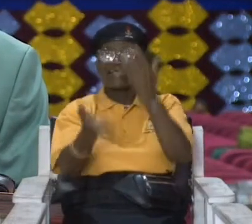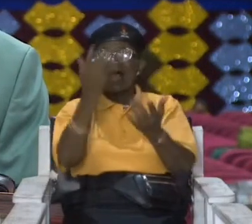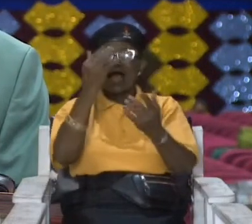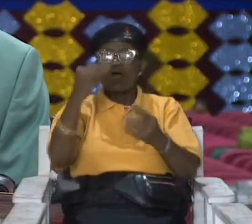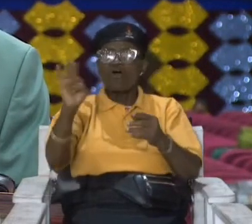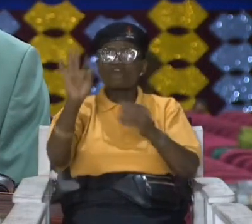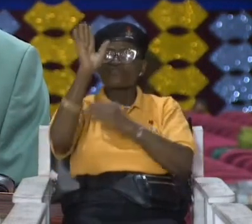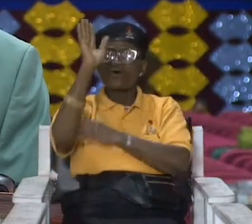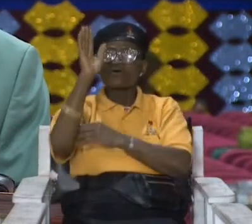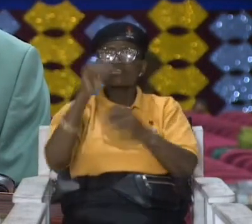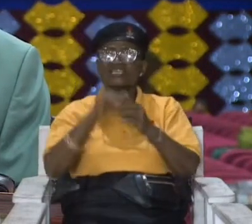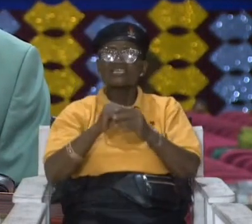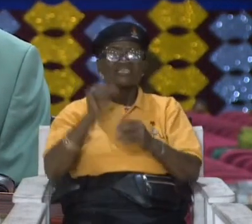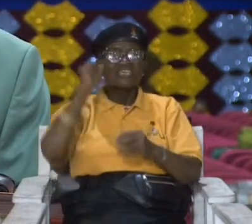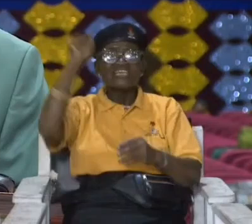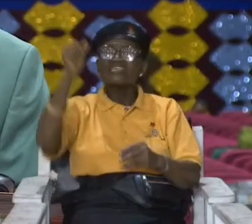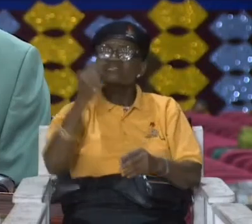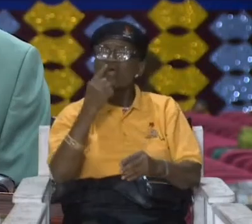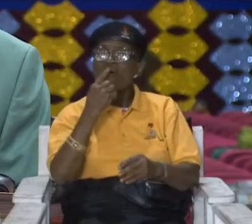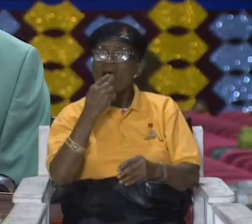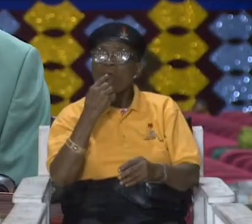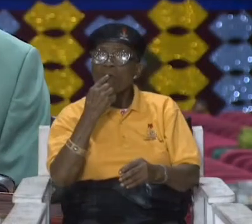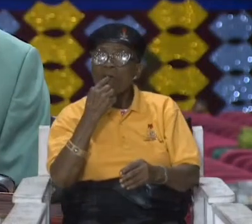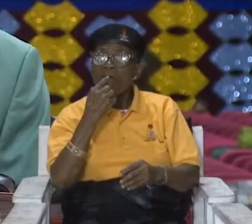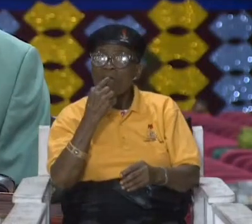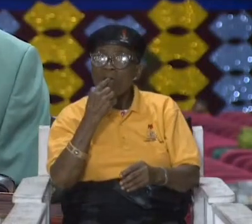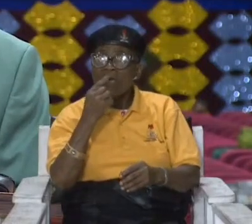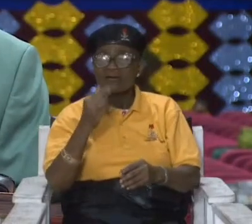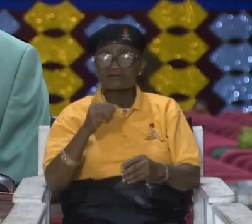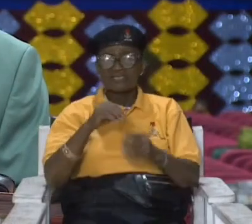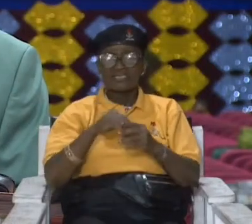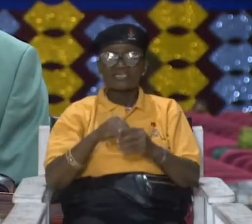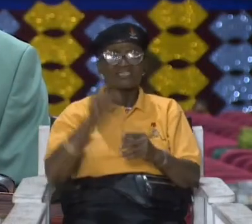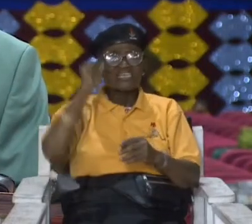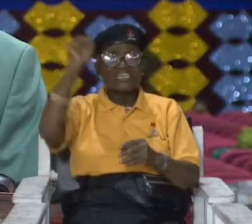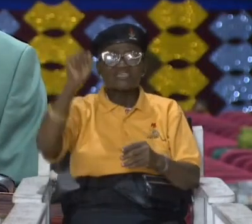in his mouth, in his ministry.